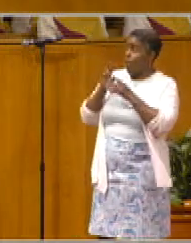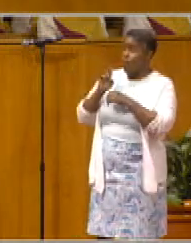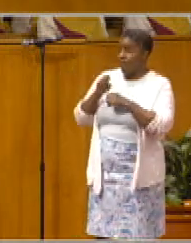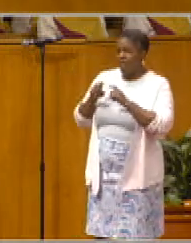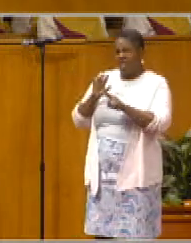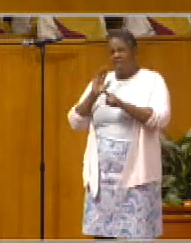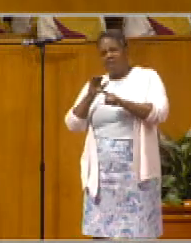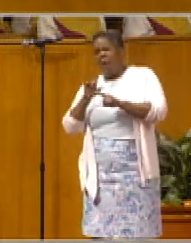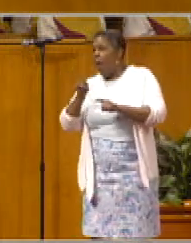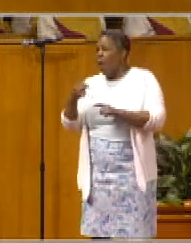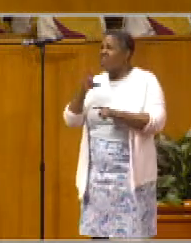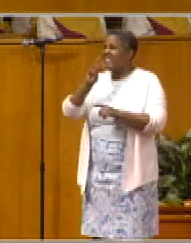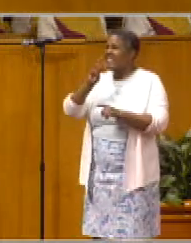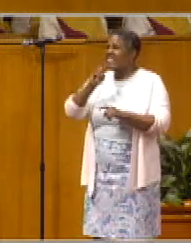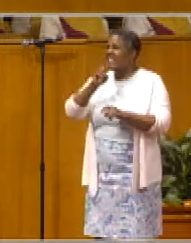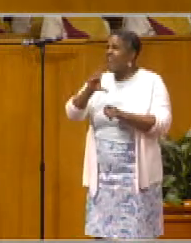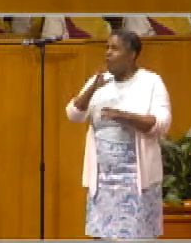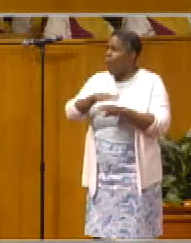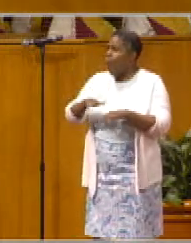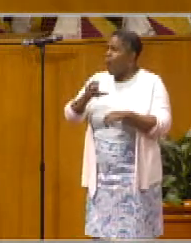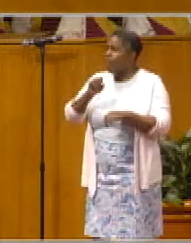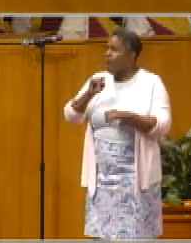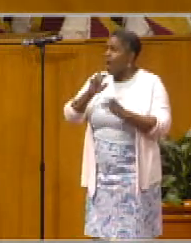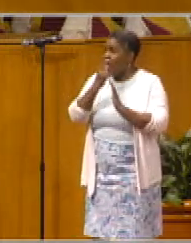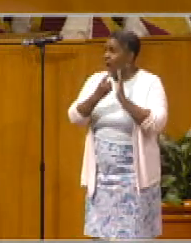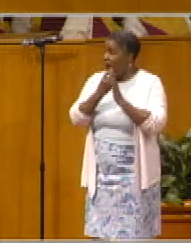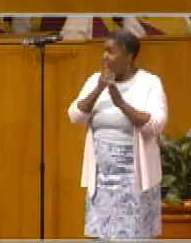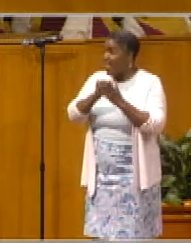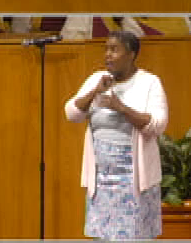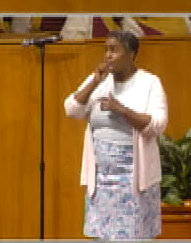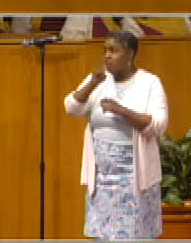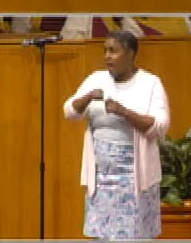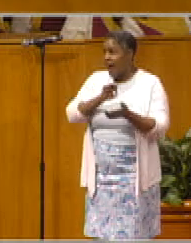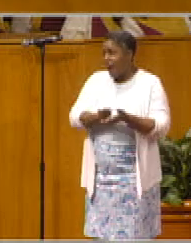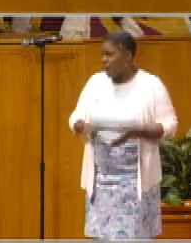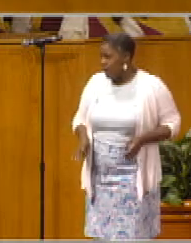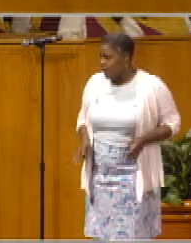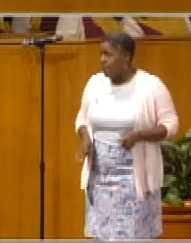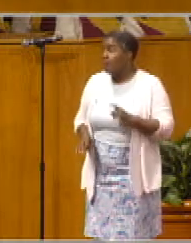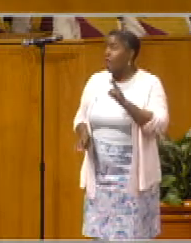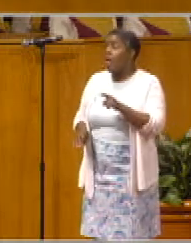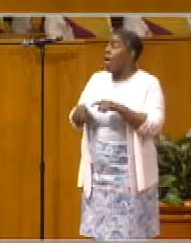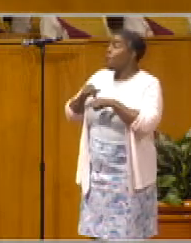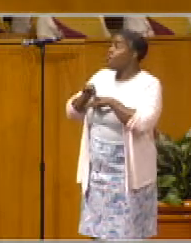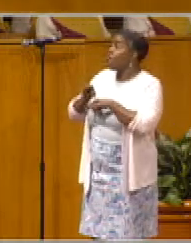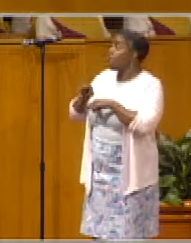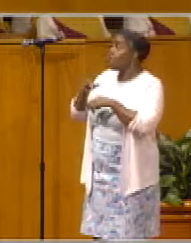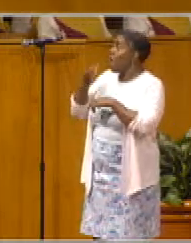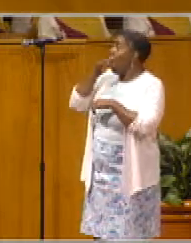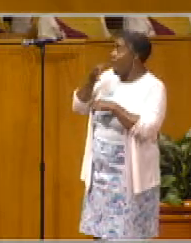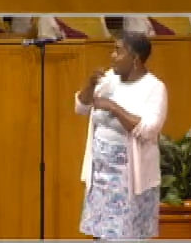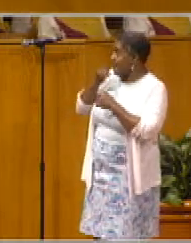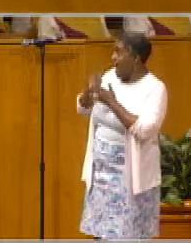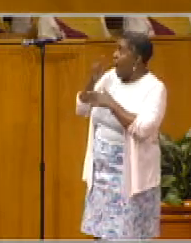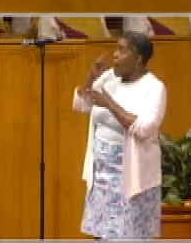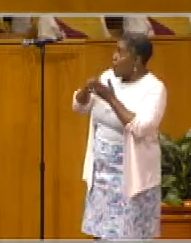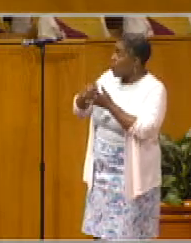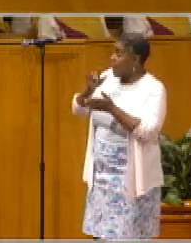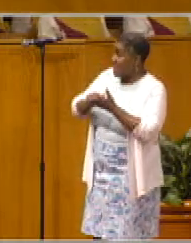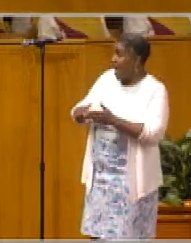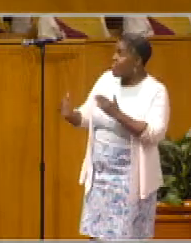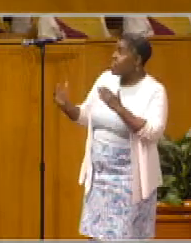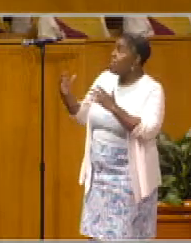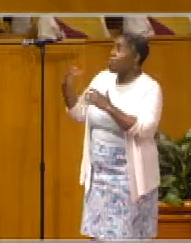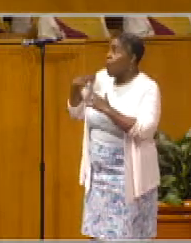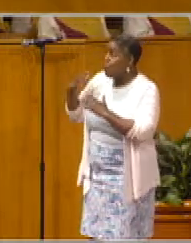and said there were only 6 seconds on the clock. That should not have counted. The ref said, I noticed that the coach